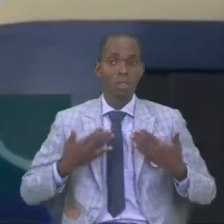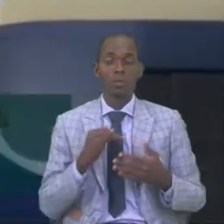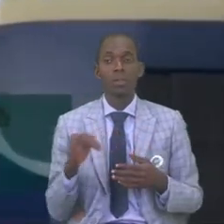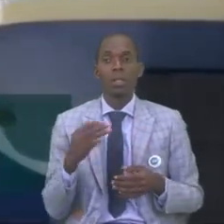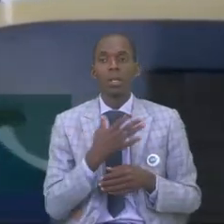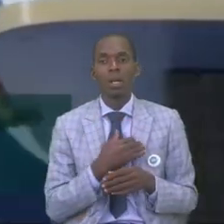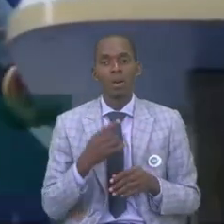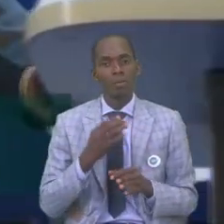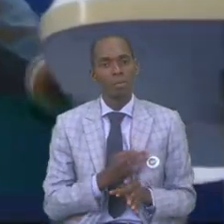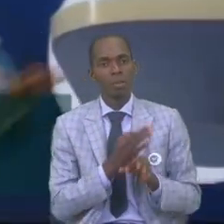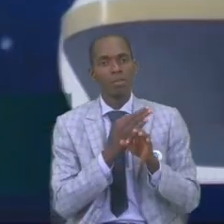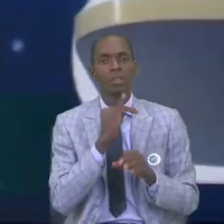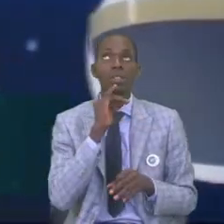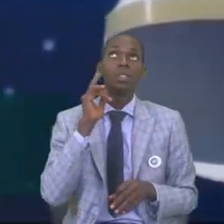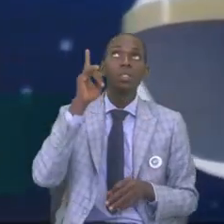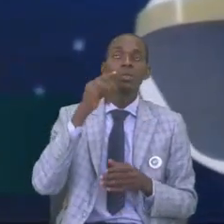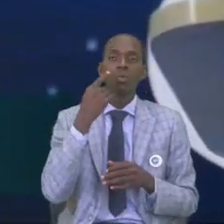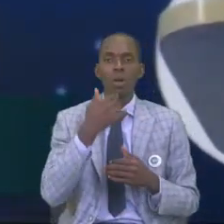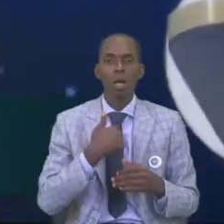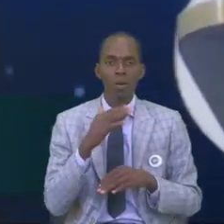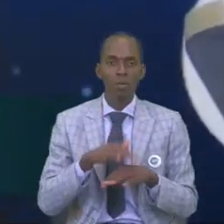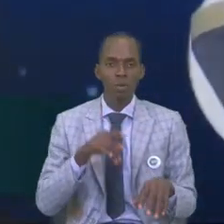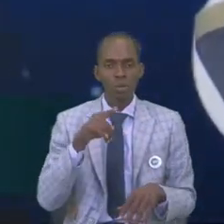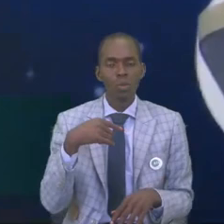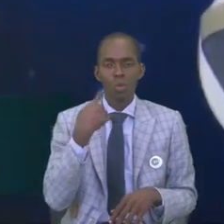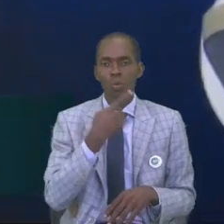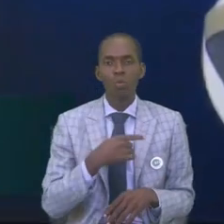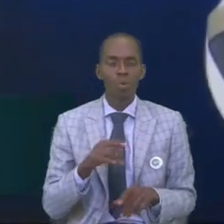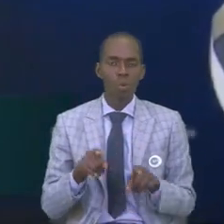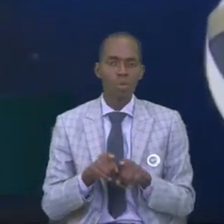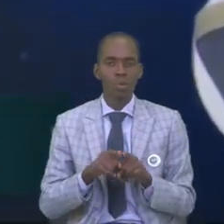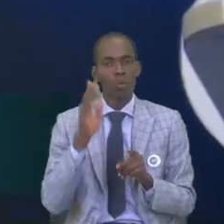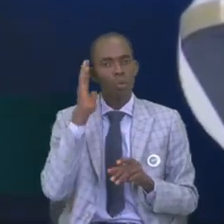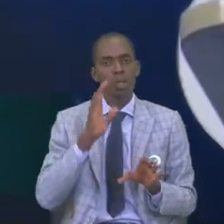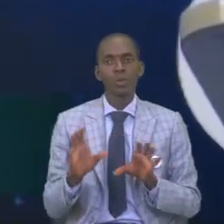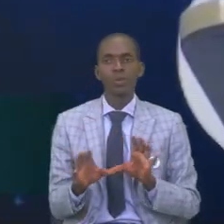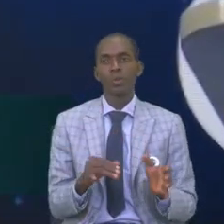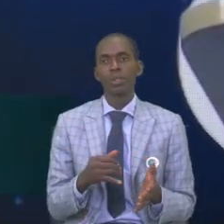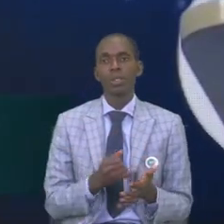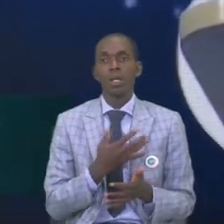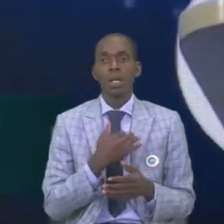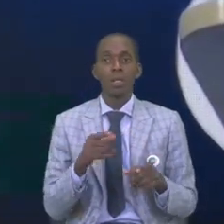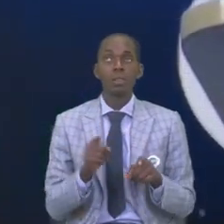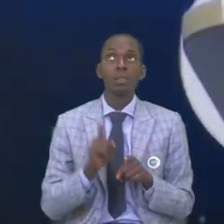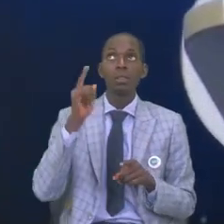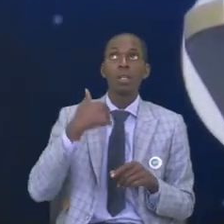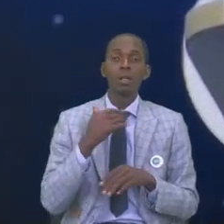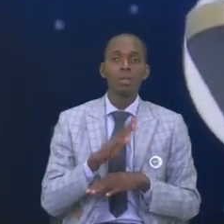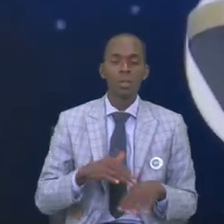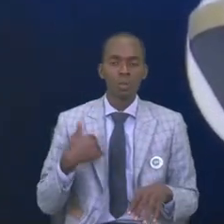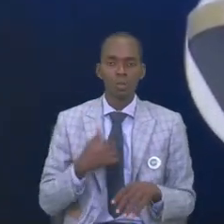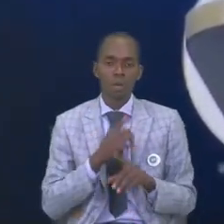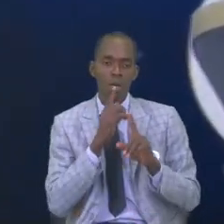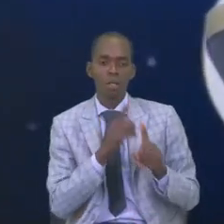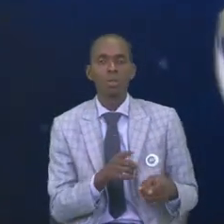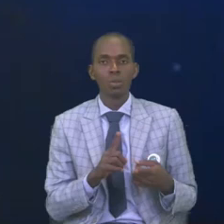has called you, who also will do it. And as he has called and will respond to that